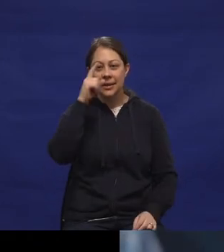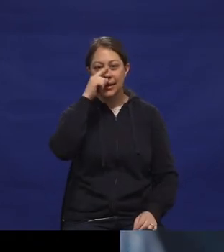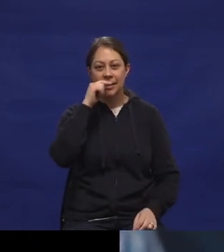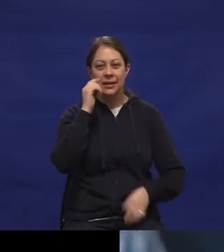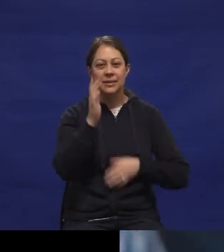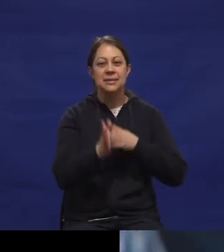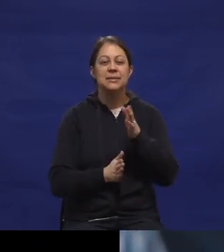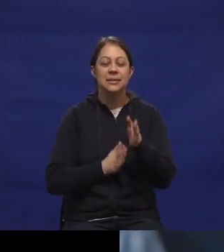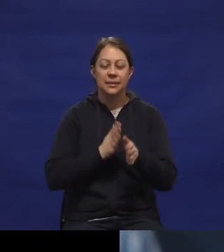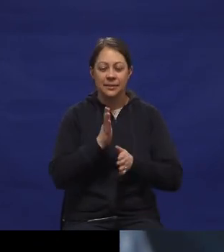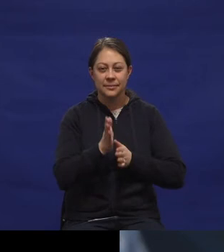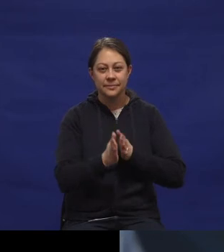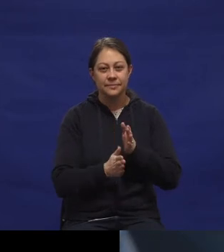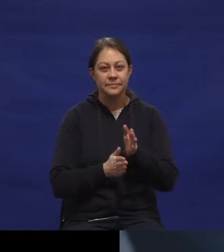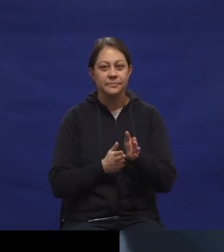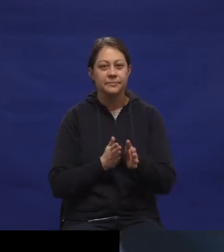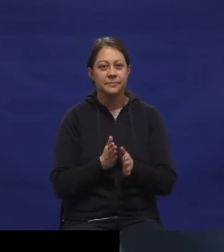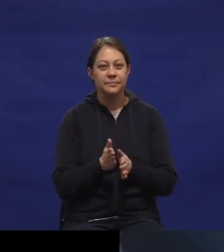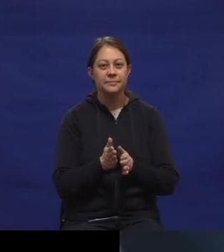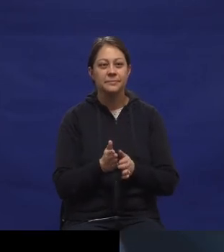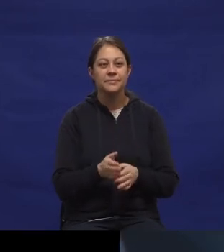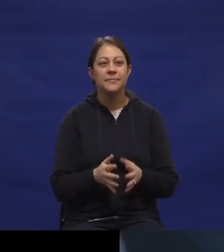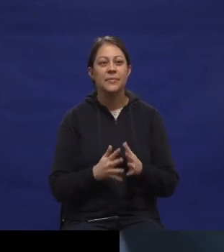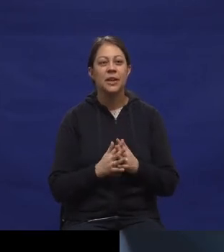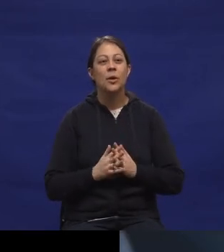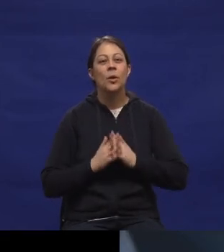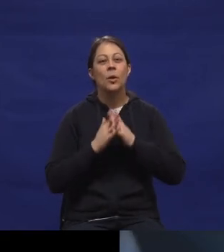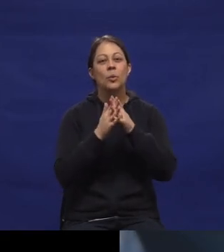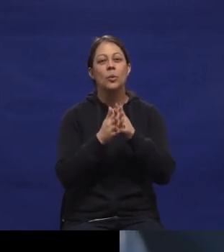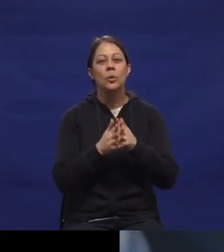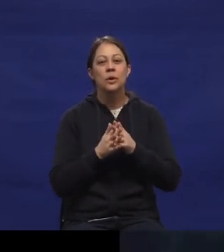song we could ever sing.